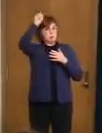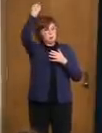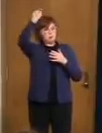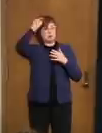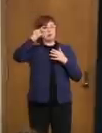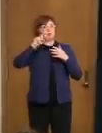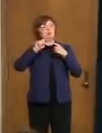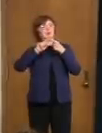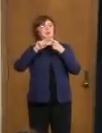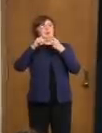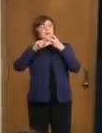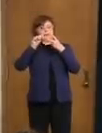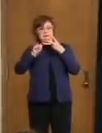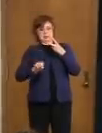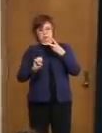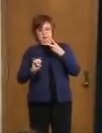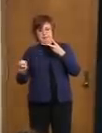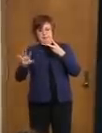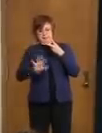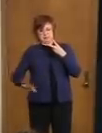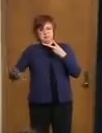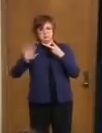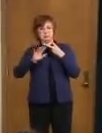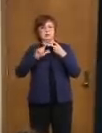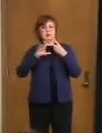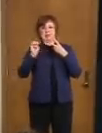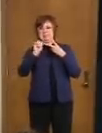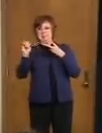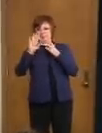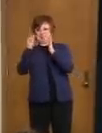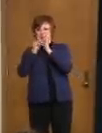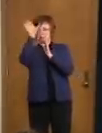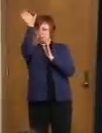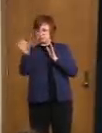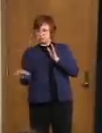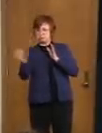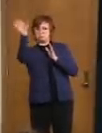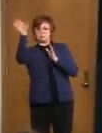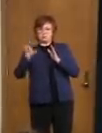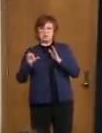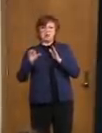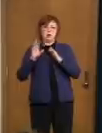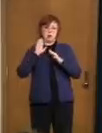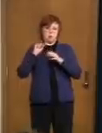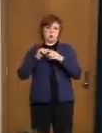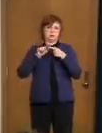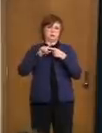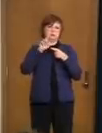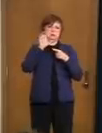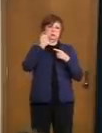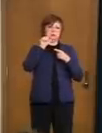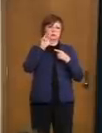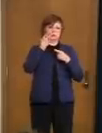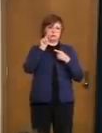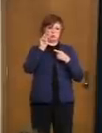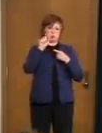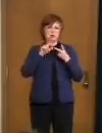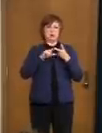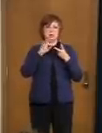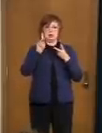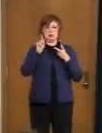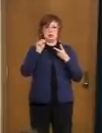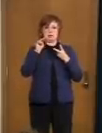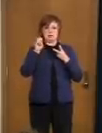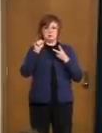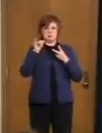province, which will allow it to be administered very quickly. It'll be sent out to Kenora, Kamsack, Kelvington, Wadena,